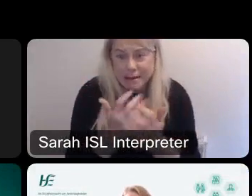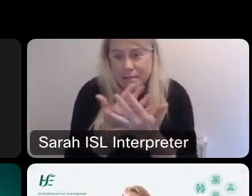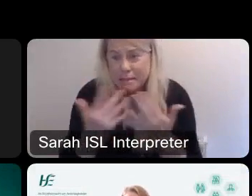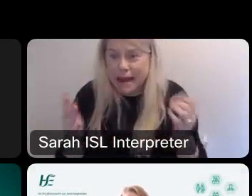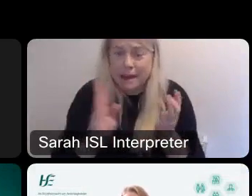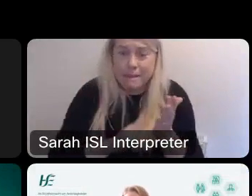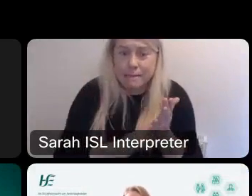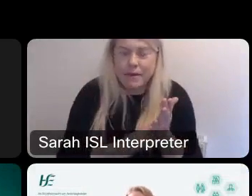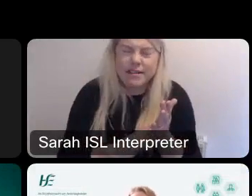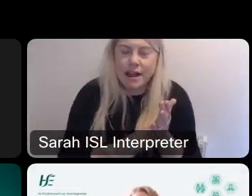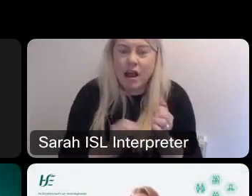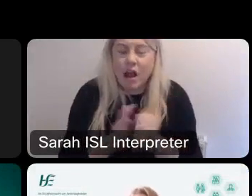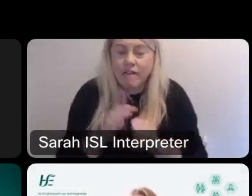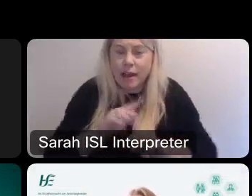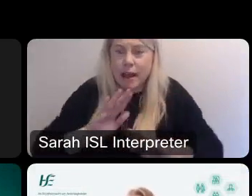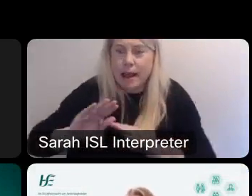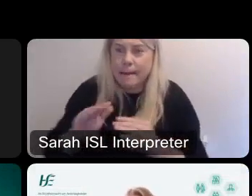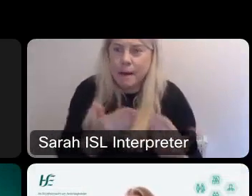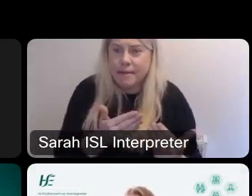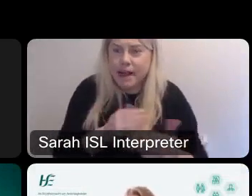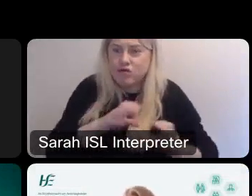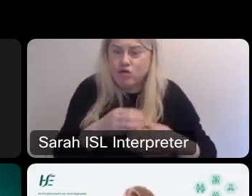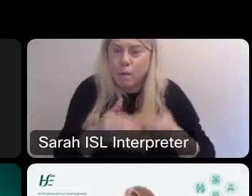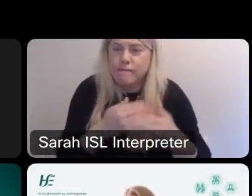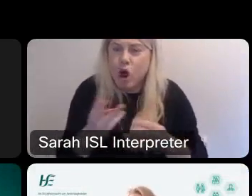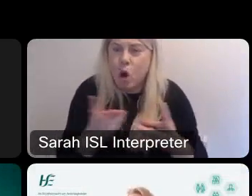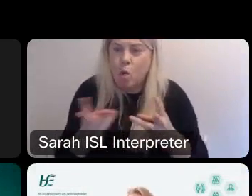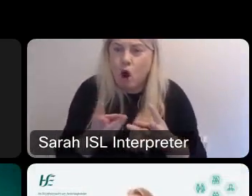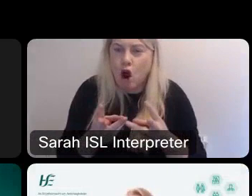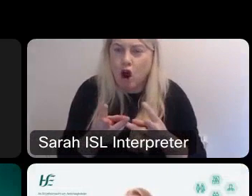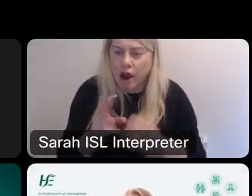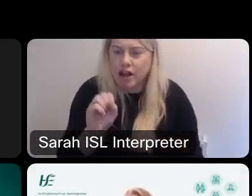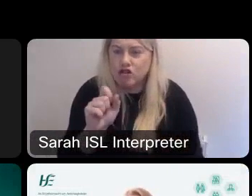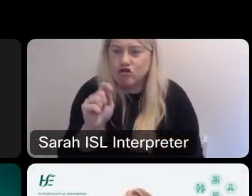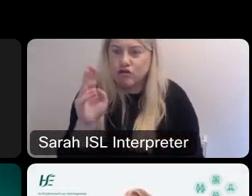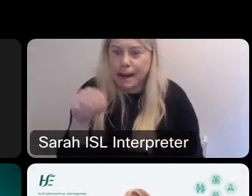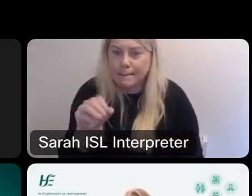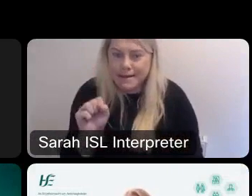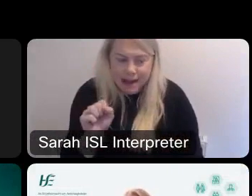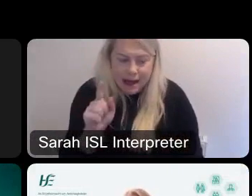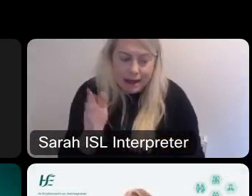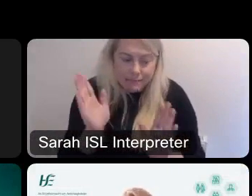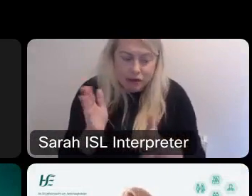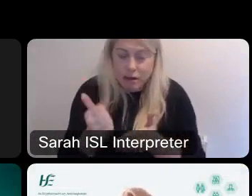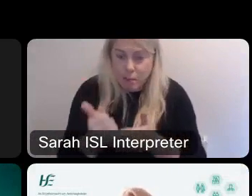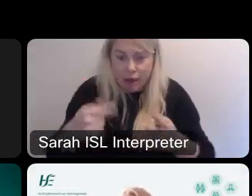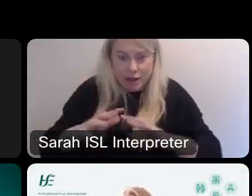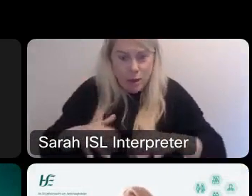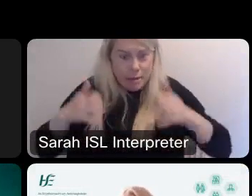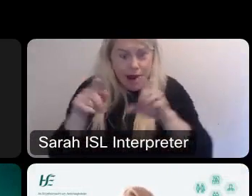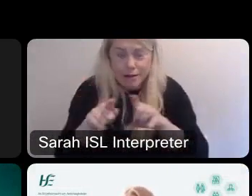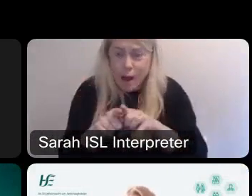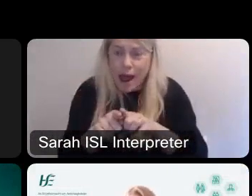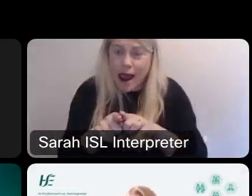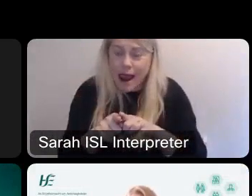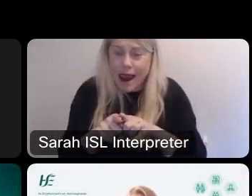the implementation group and the work streams because they've been supporting these webinars as well as the